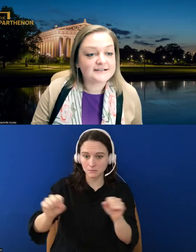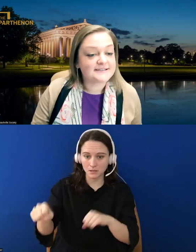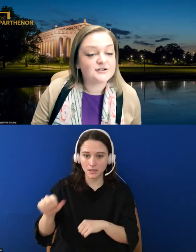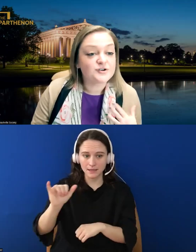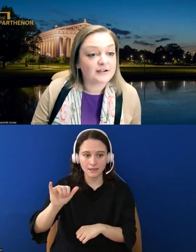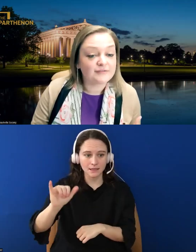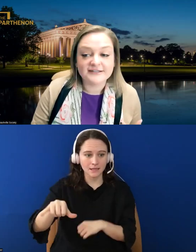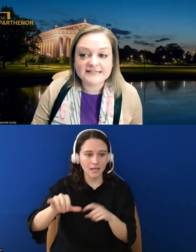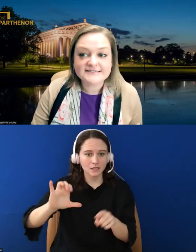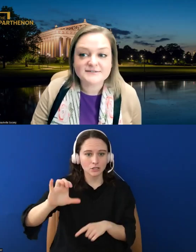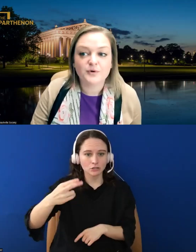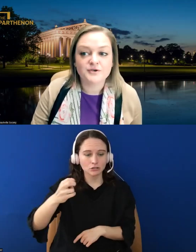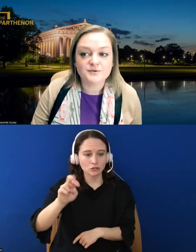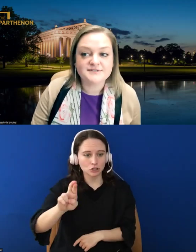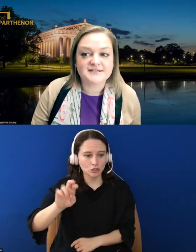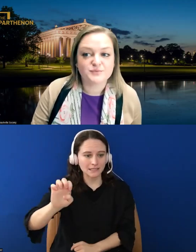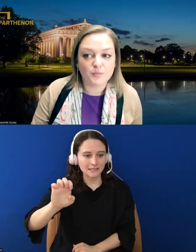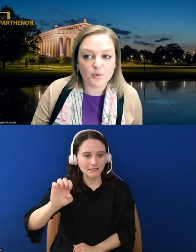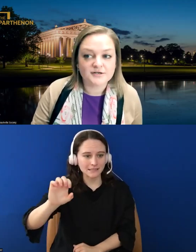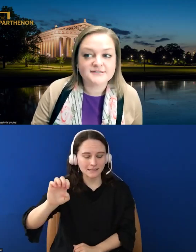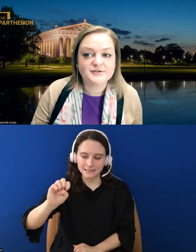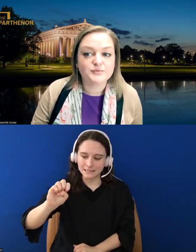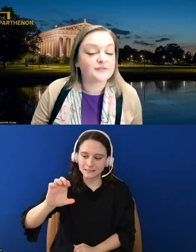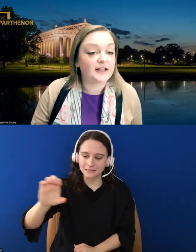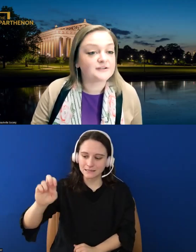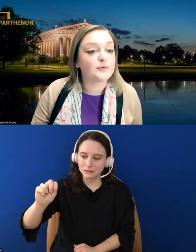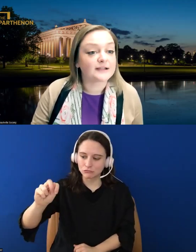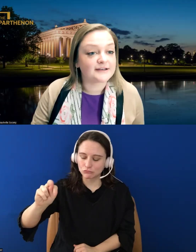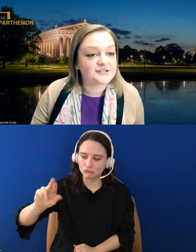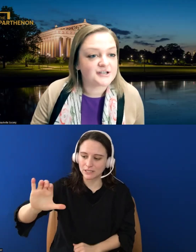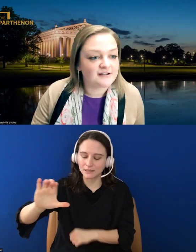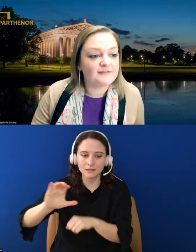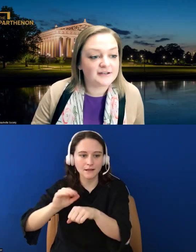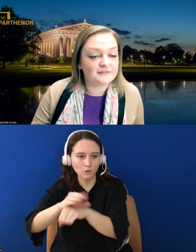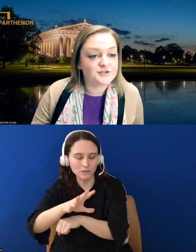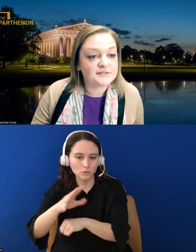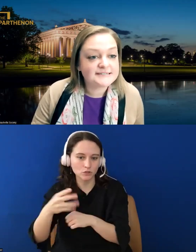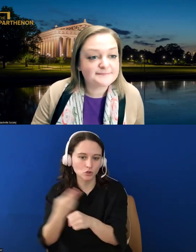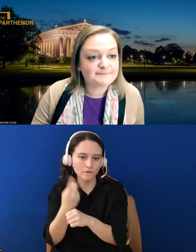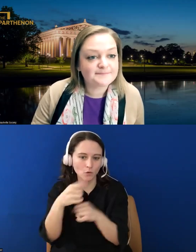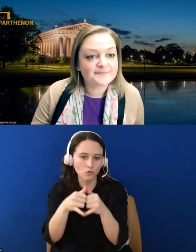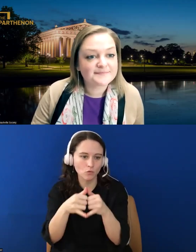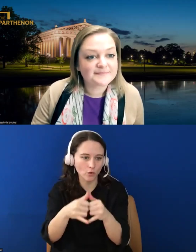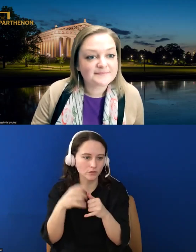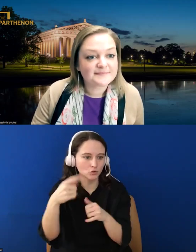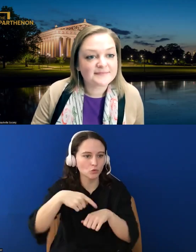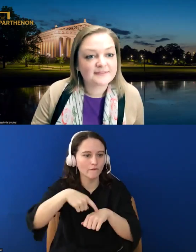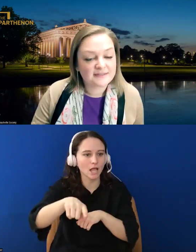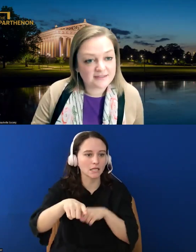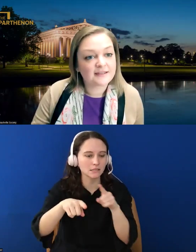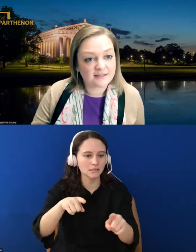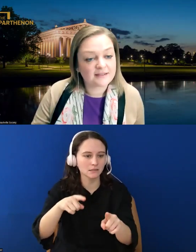chert eccentric flints were used as rewards to reflect recognition of individuals?